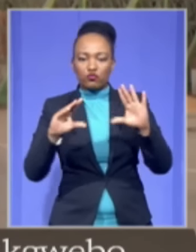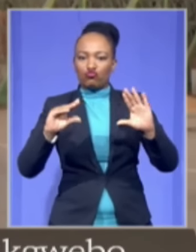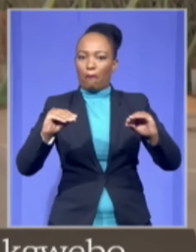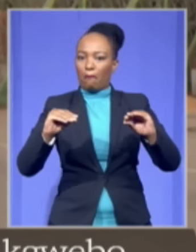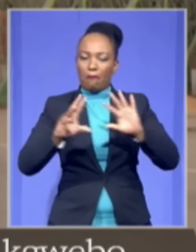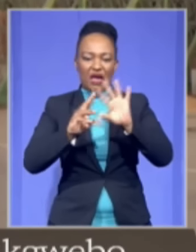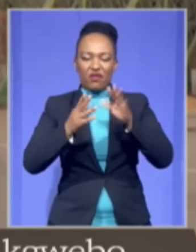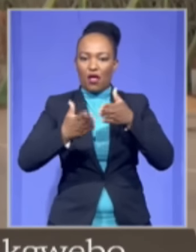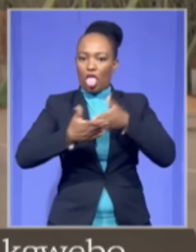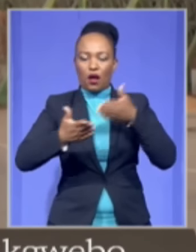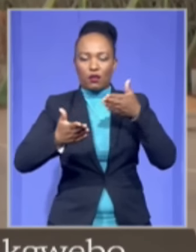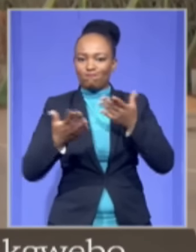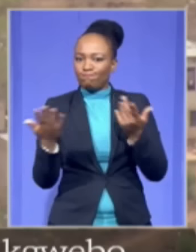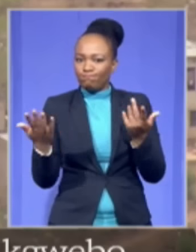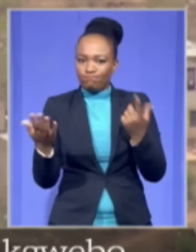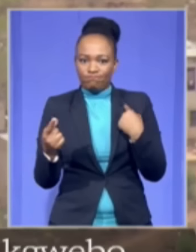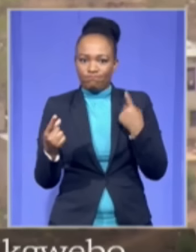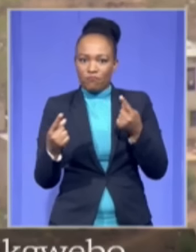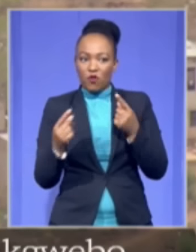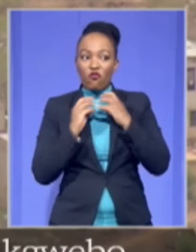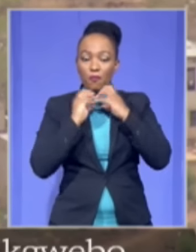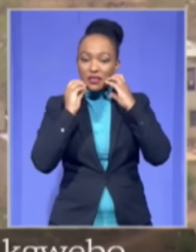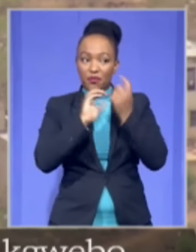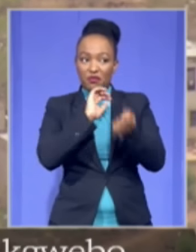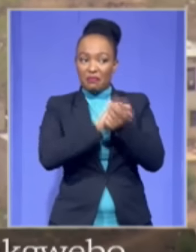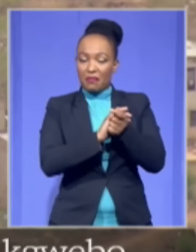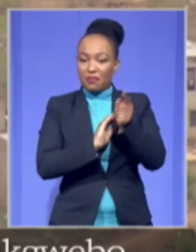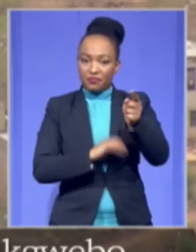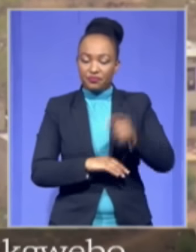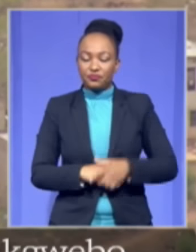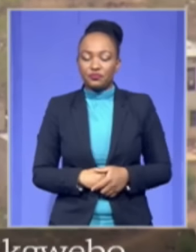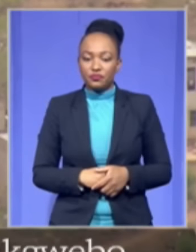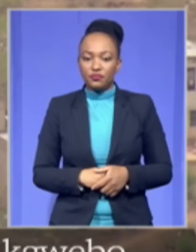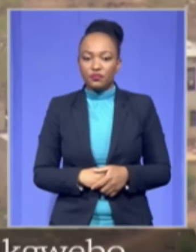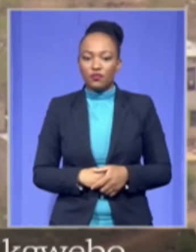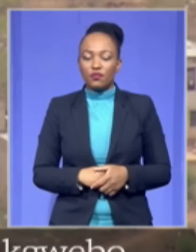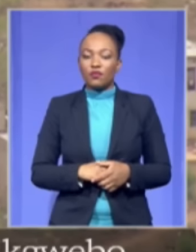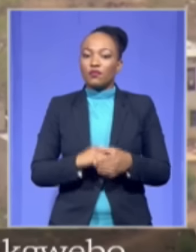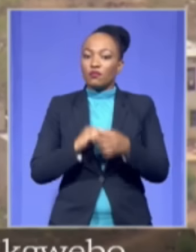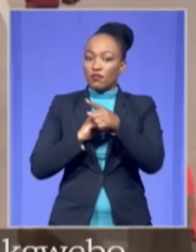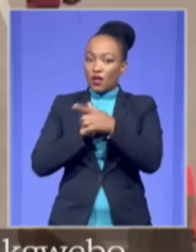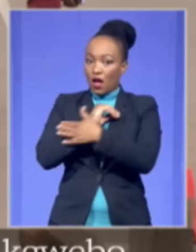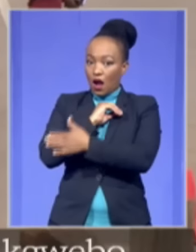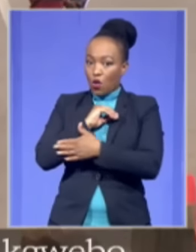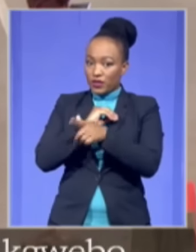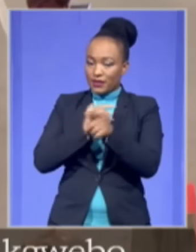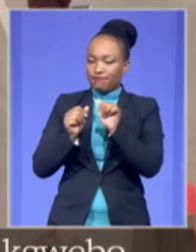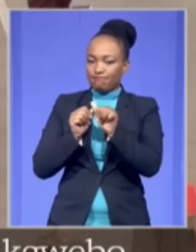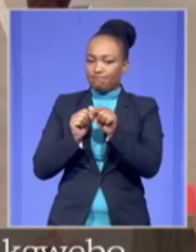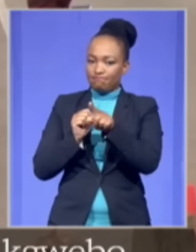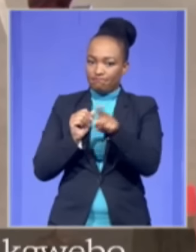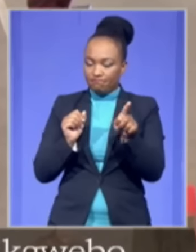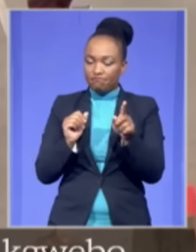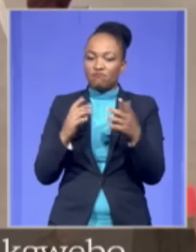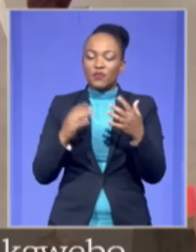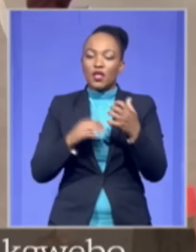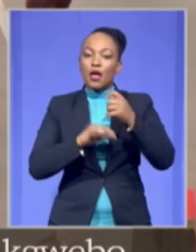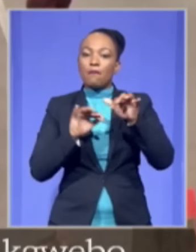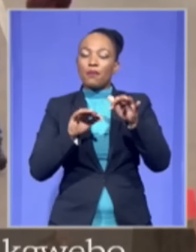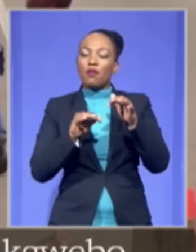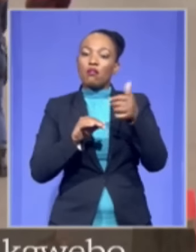because the things what happen in Mozambique. Jaaka maemo a boela sekeng kwa nageng ya boagisanye, bathati ba botsamaisi jwa